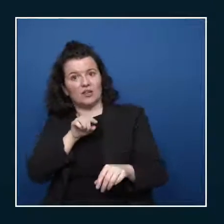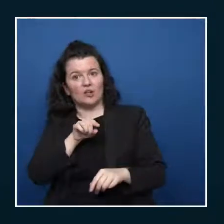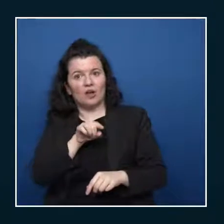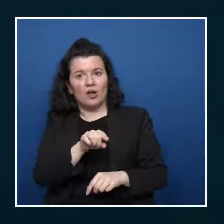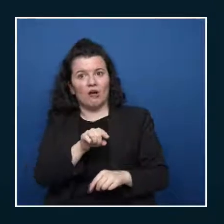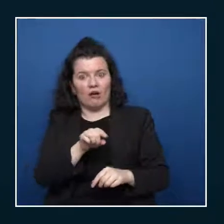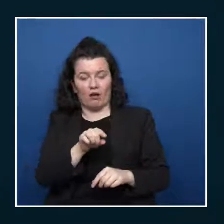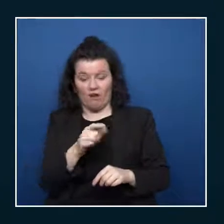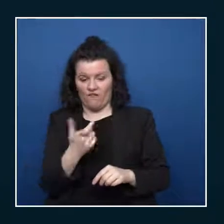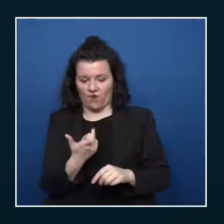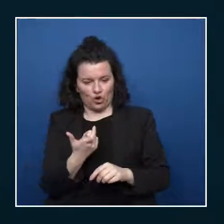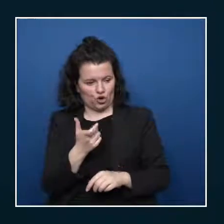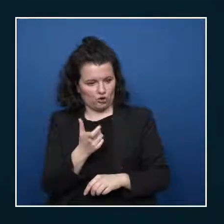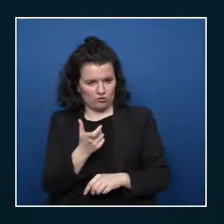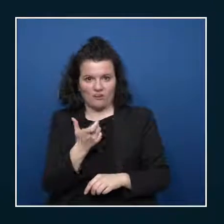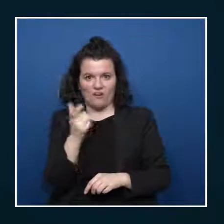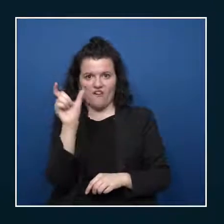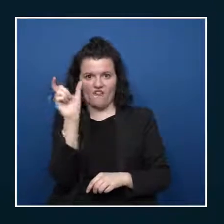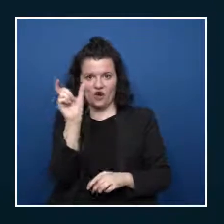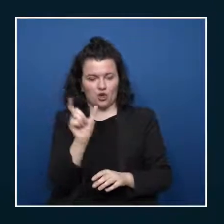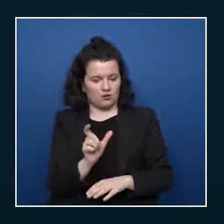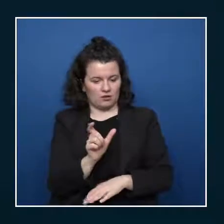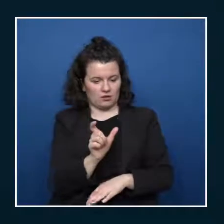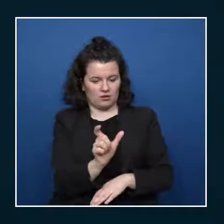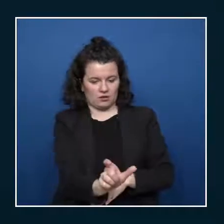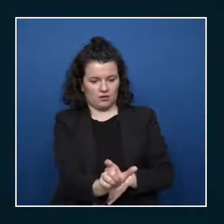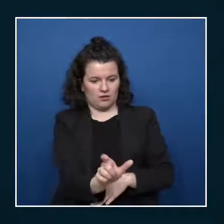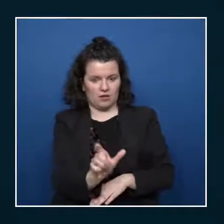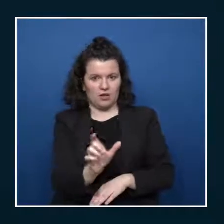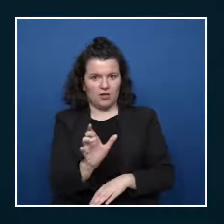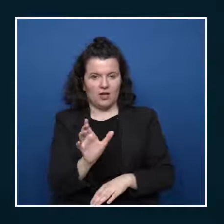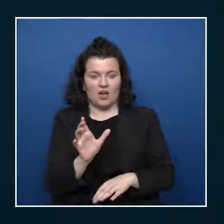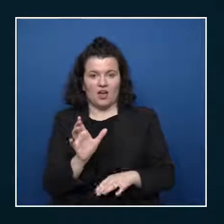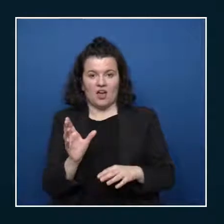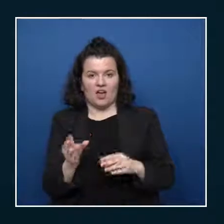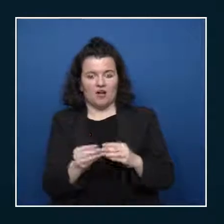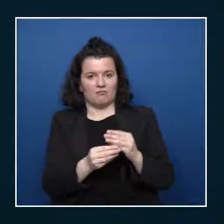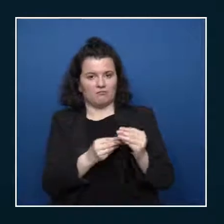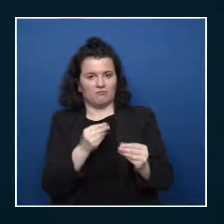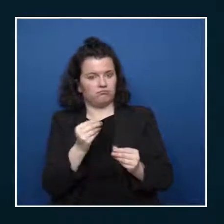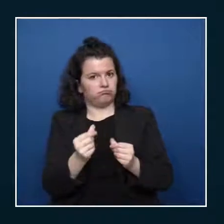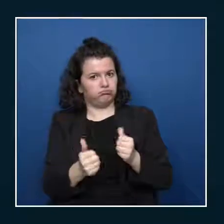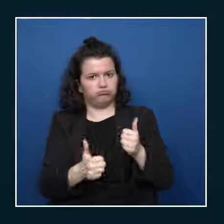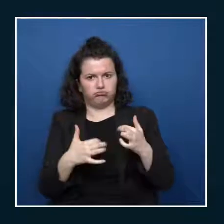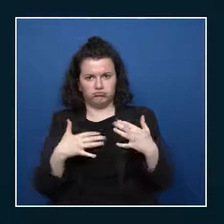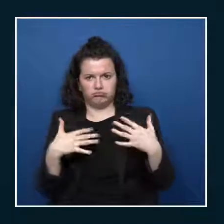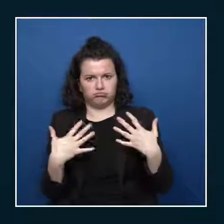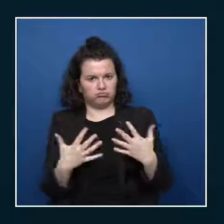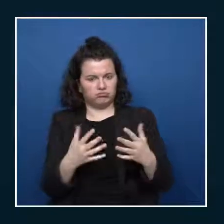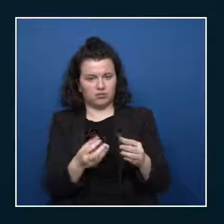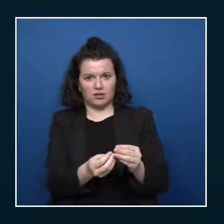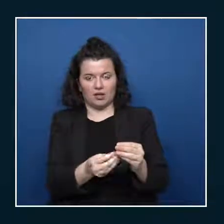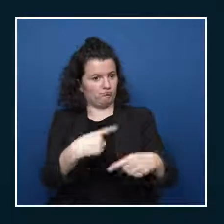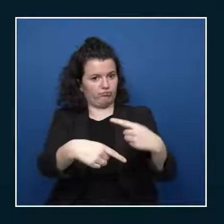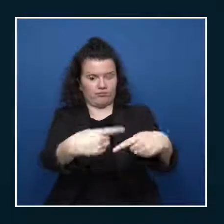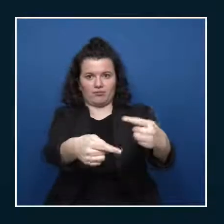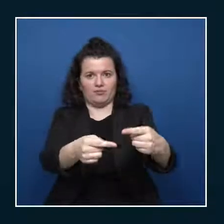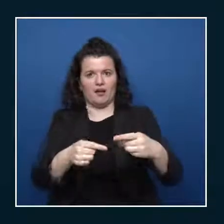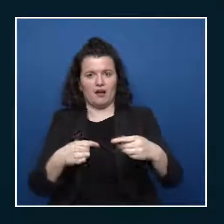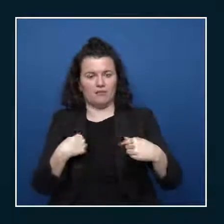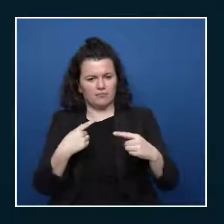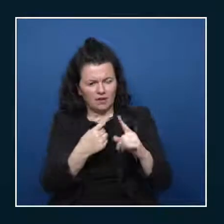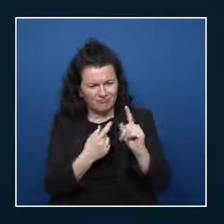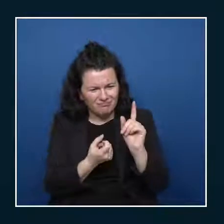word or a concept that still feels like it's harder to fully get your head